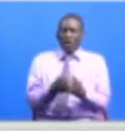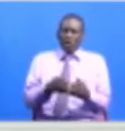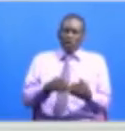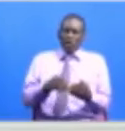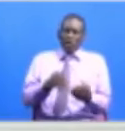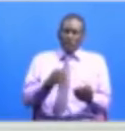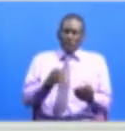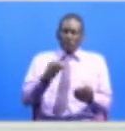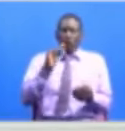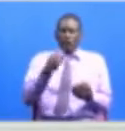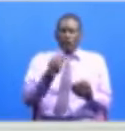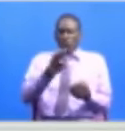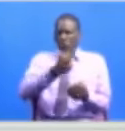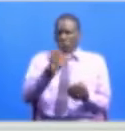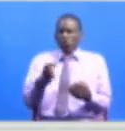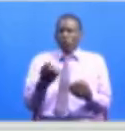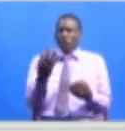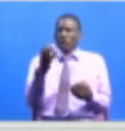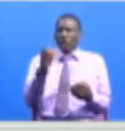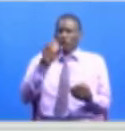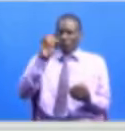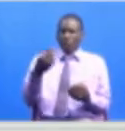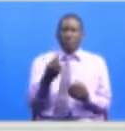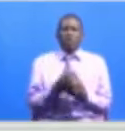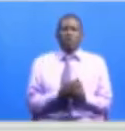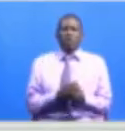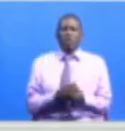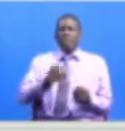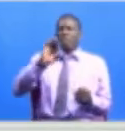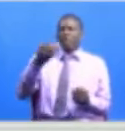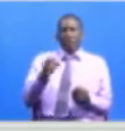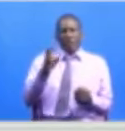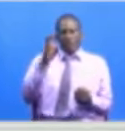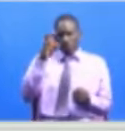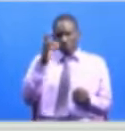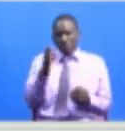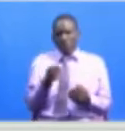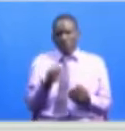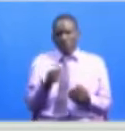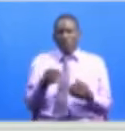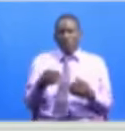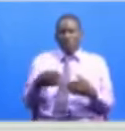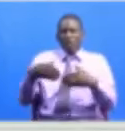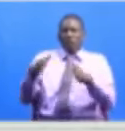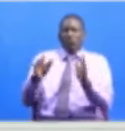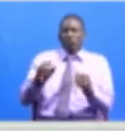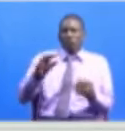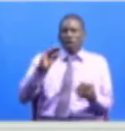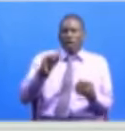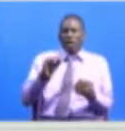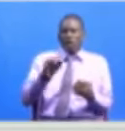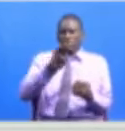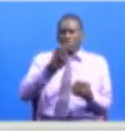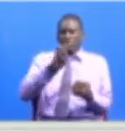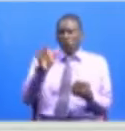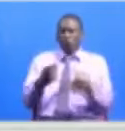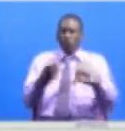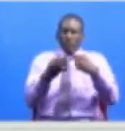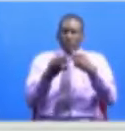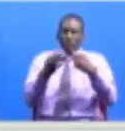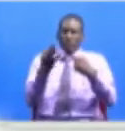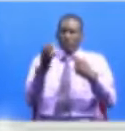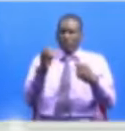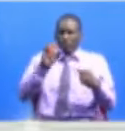or a cash bail of 300,000. The third accused person was said to be out on a cash bail of 300,000. He has